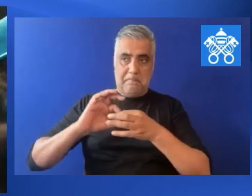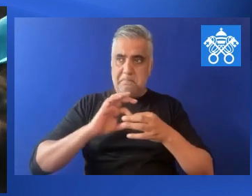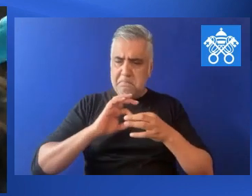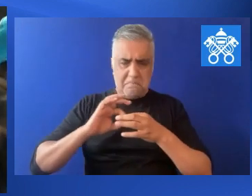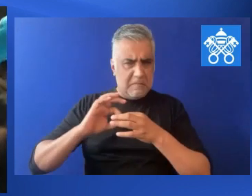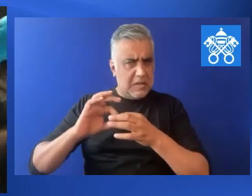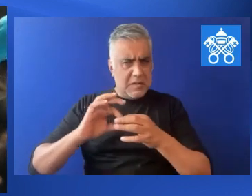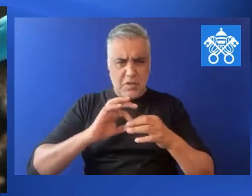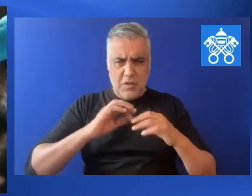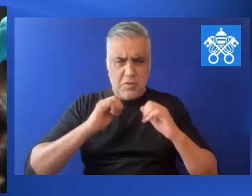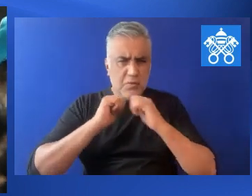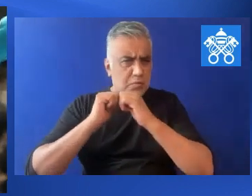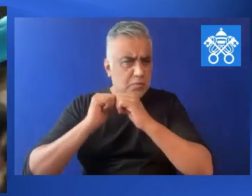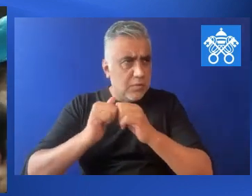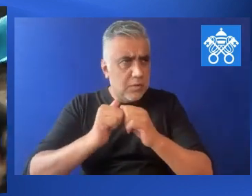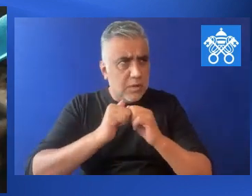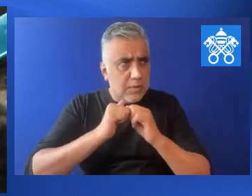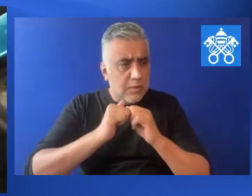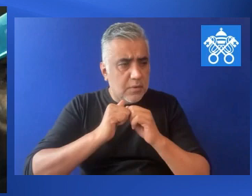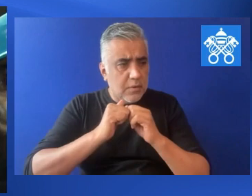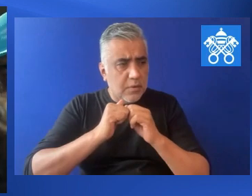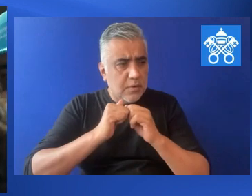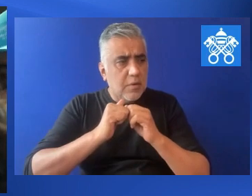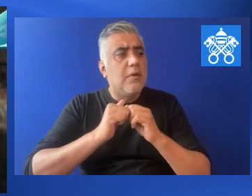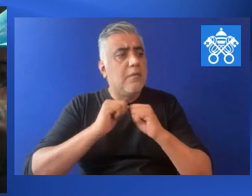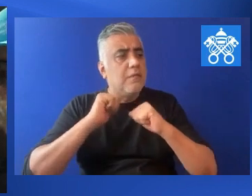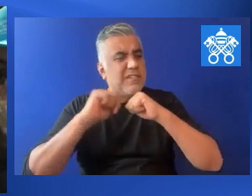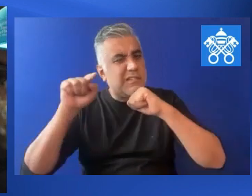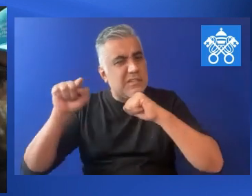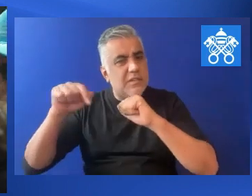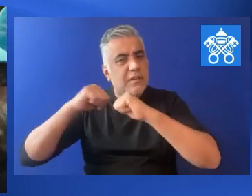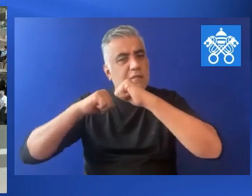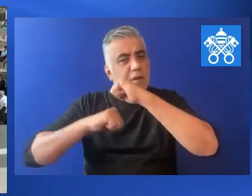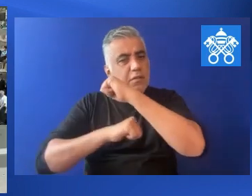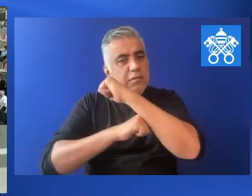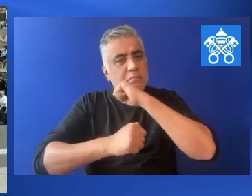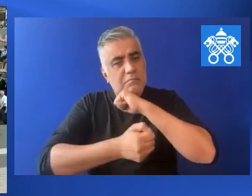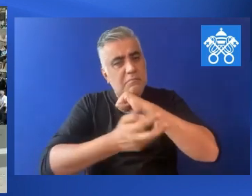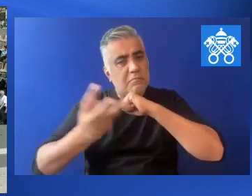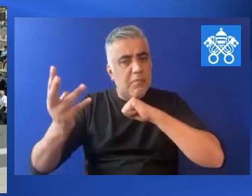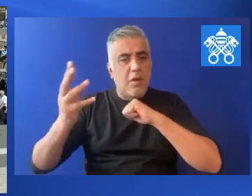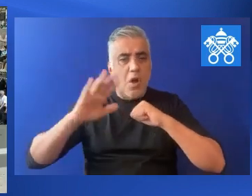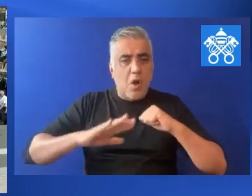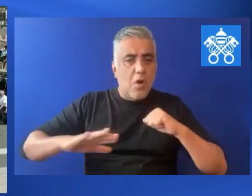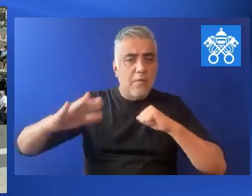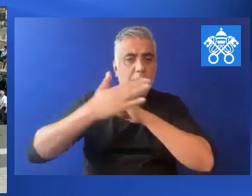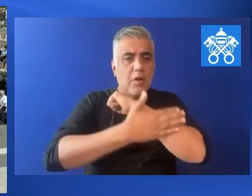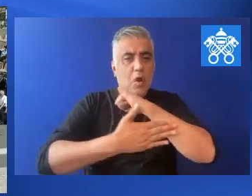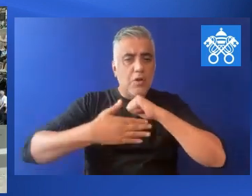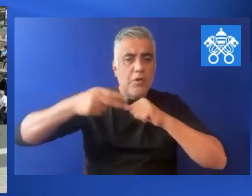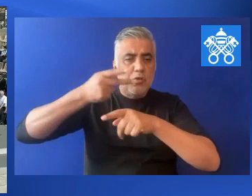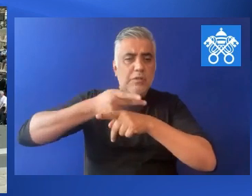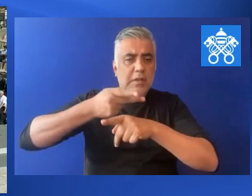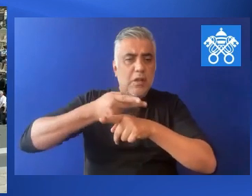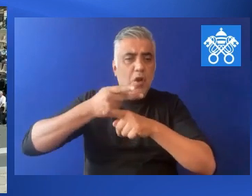rural communities of Australia. Together with the sisters of her congregation, she founded